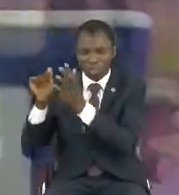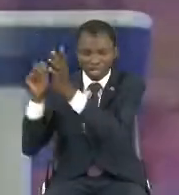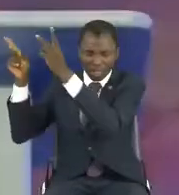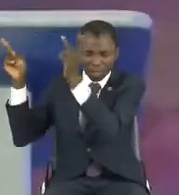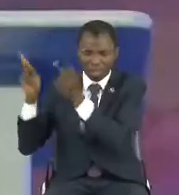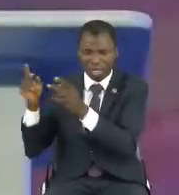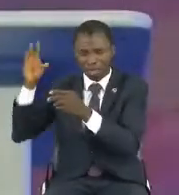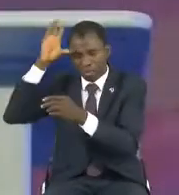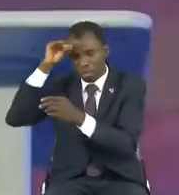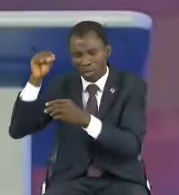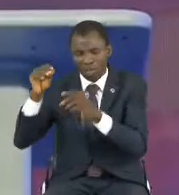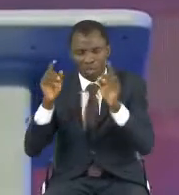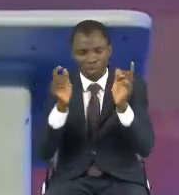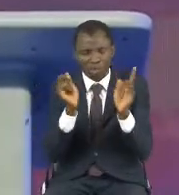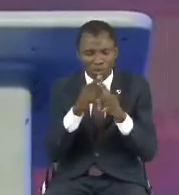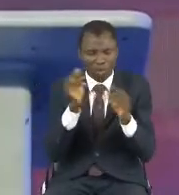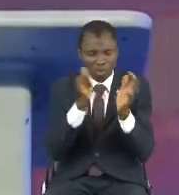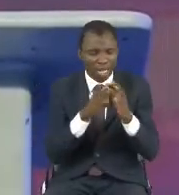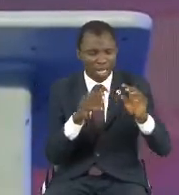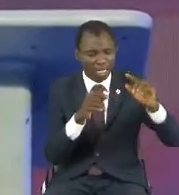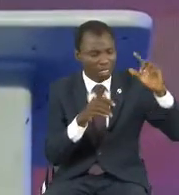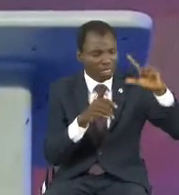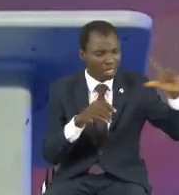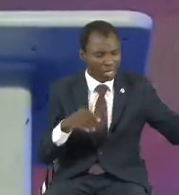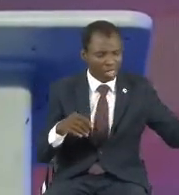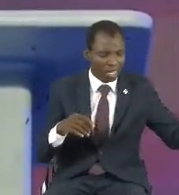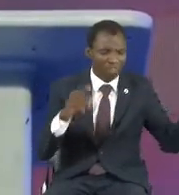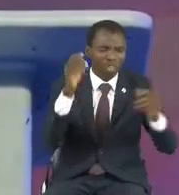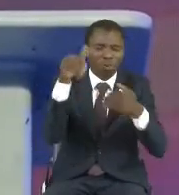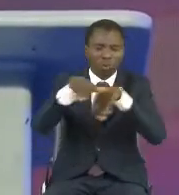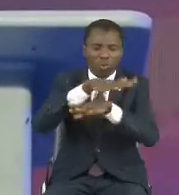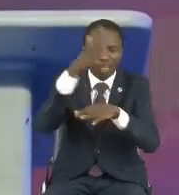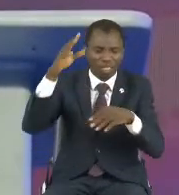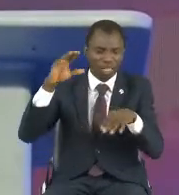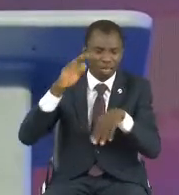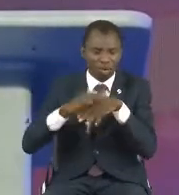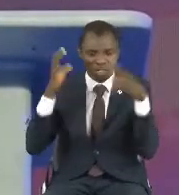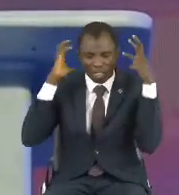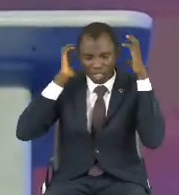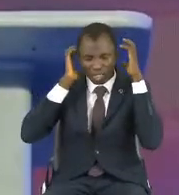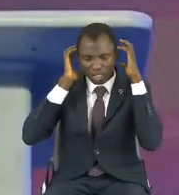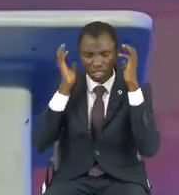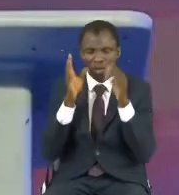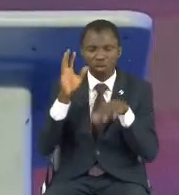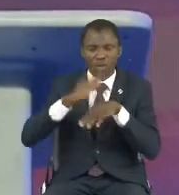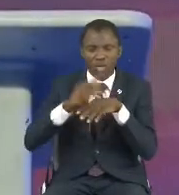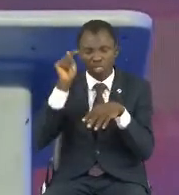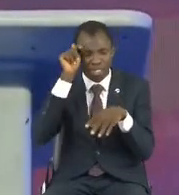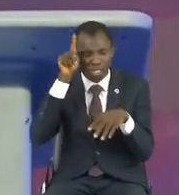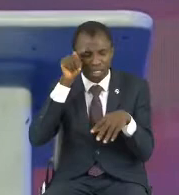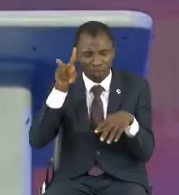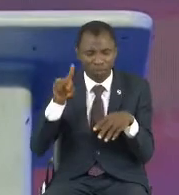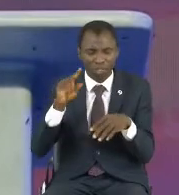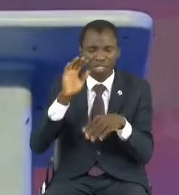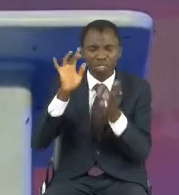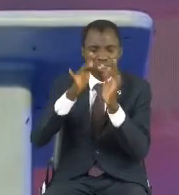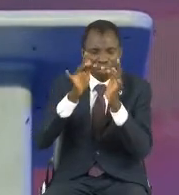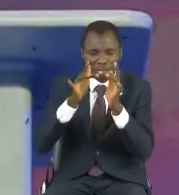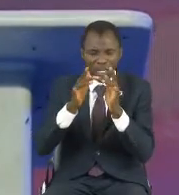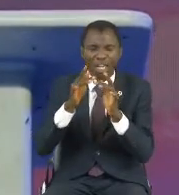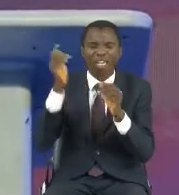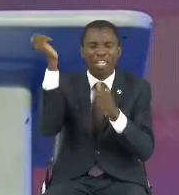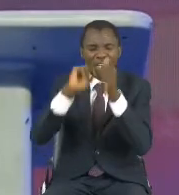the left, to that corner there, over the radio, over the television, online, everywhere